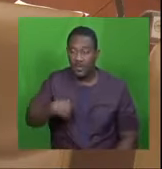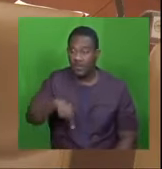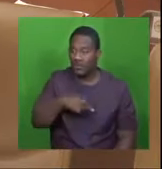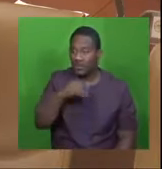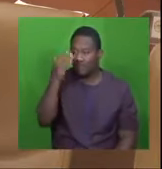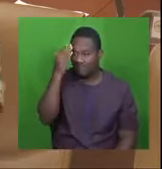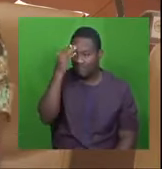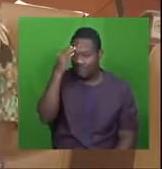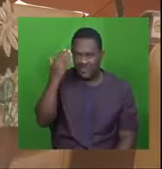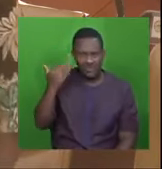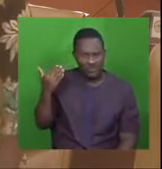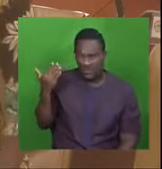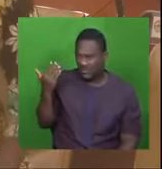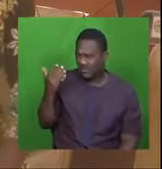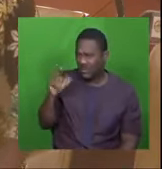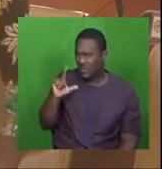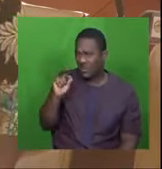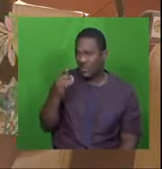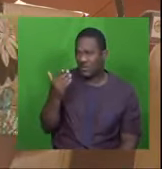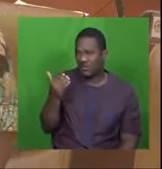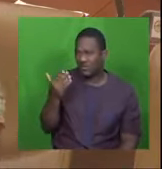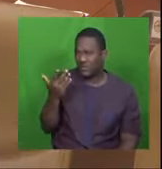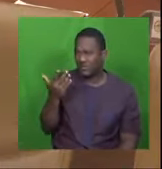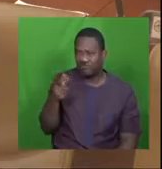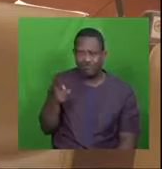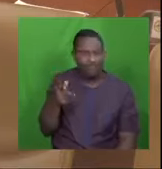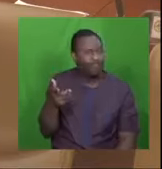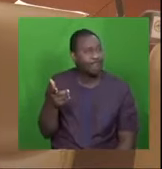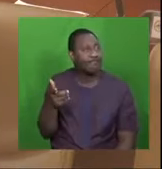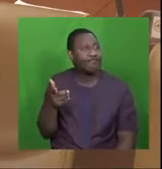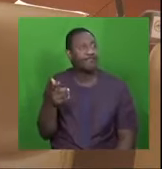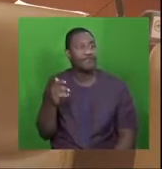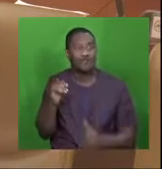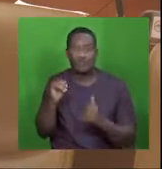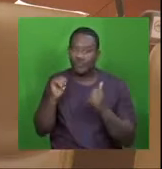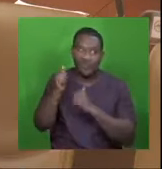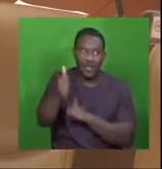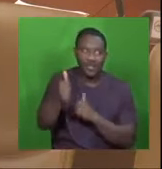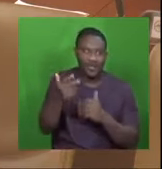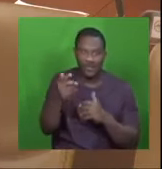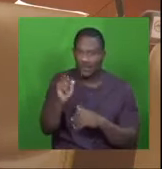mean, you will mention 2015, but we have gone and moved past the